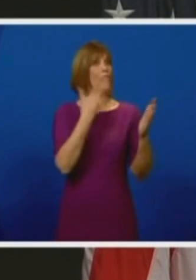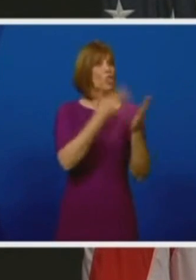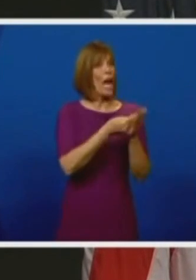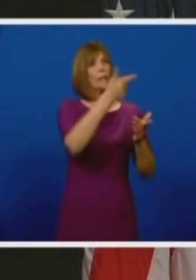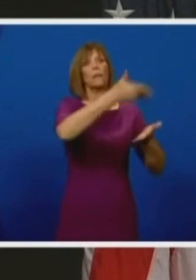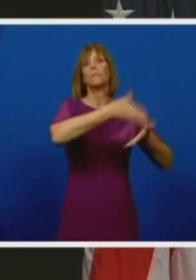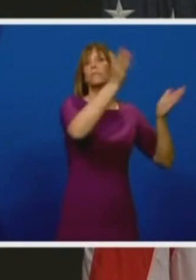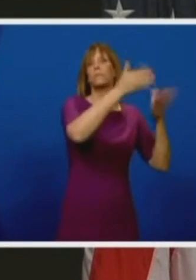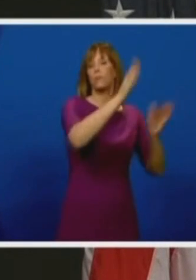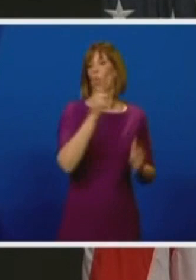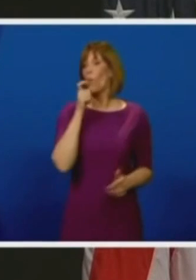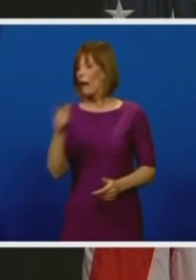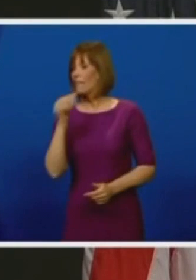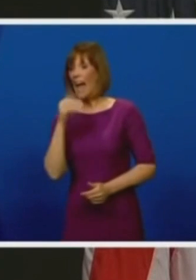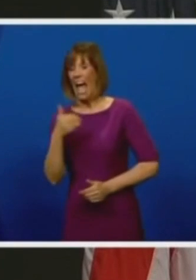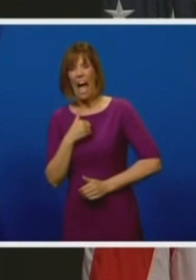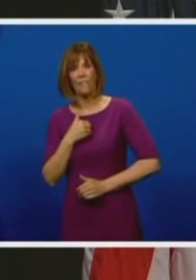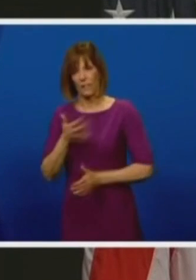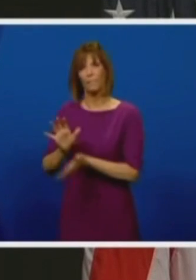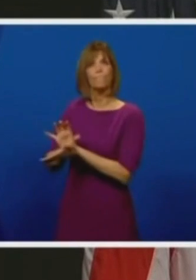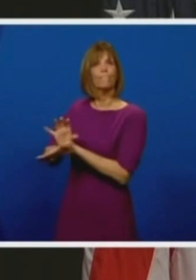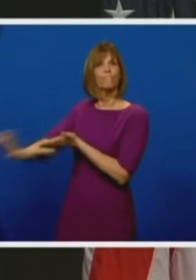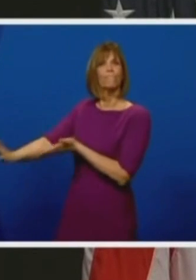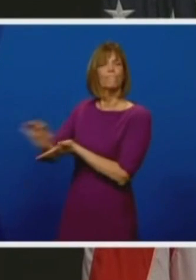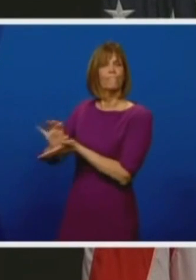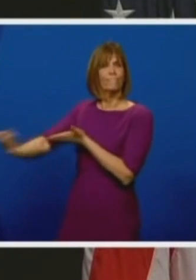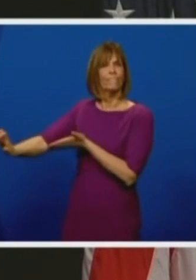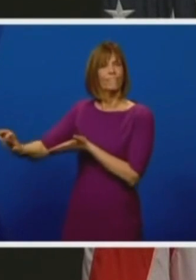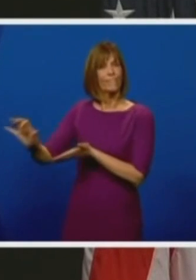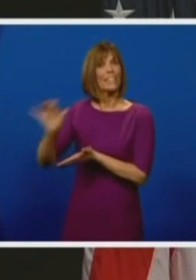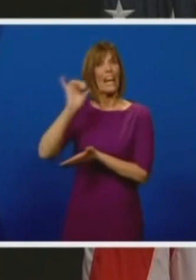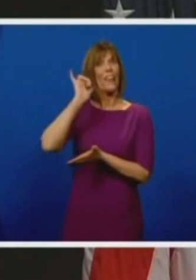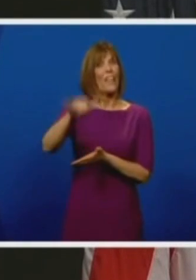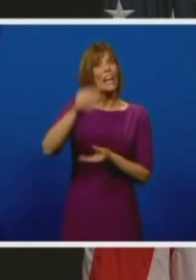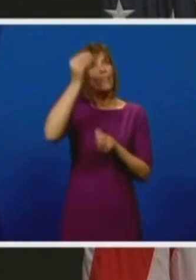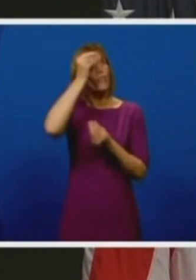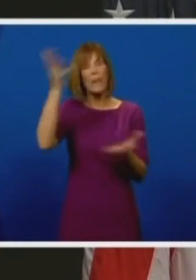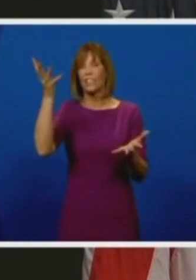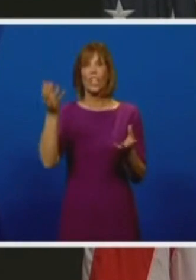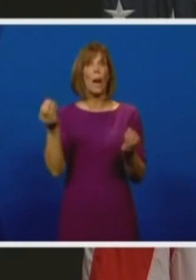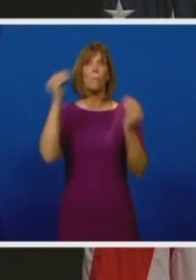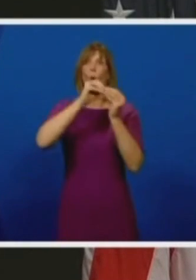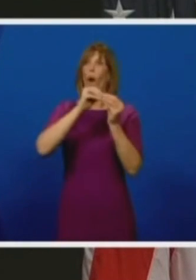or you're marginalized. I think, you know, what are they doing with the data? It is more big government